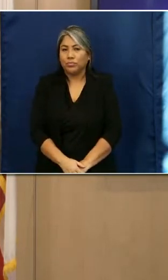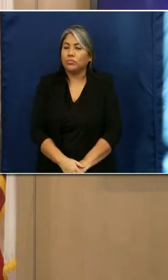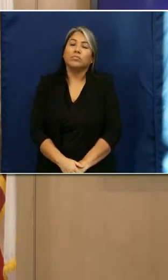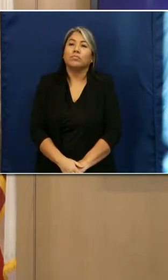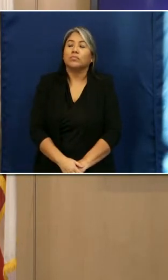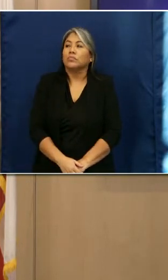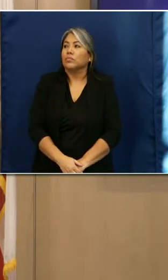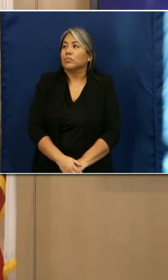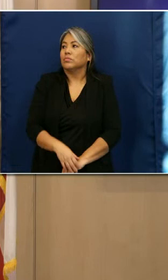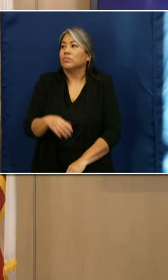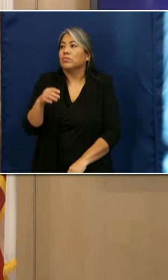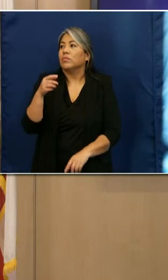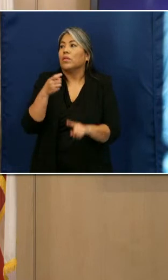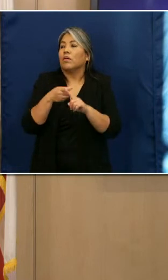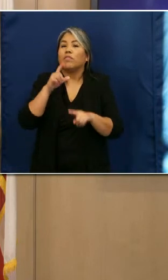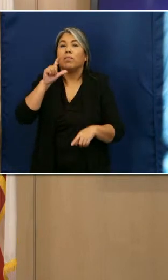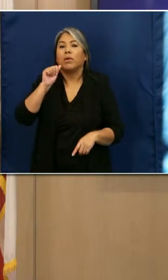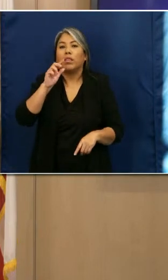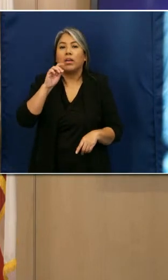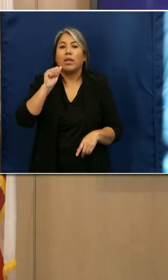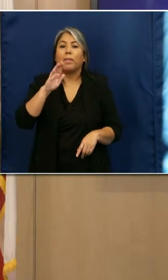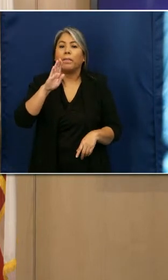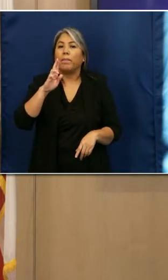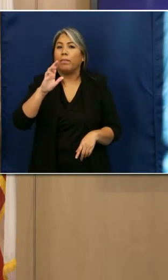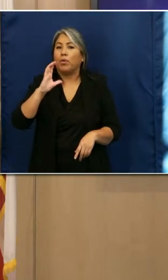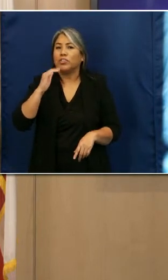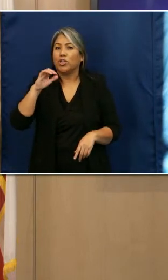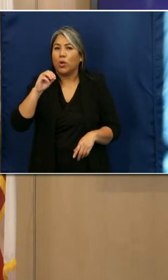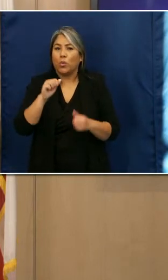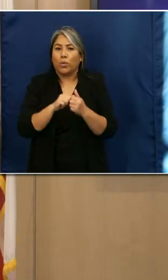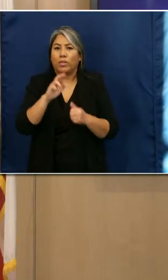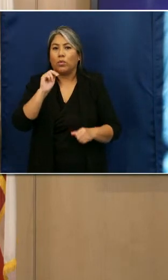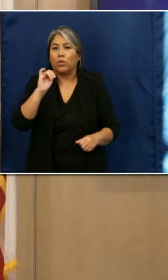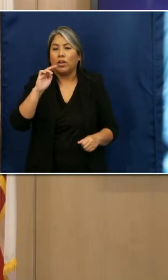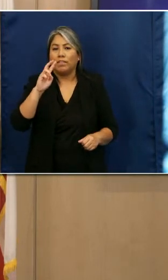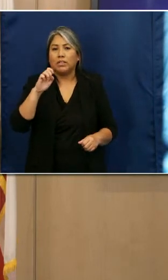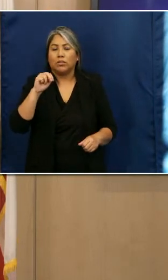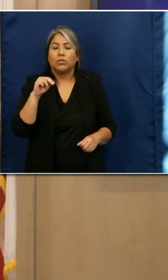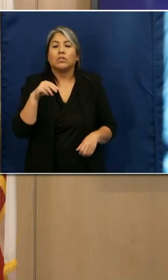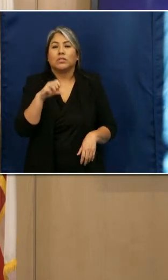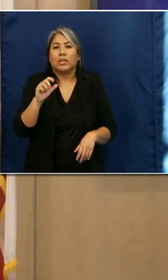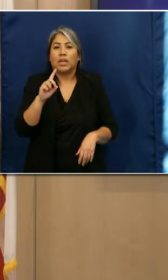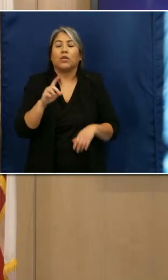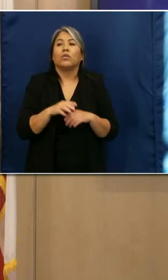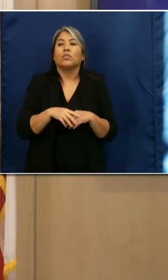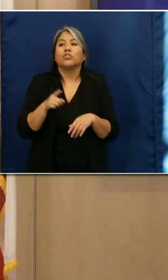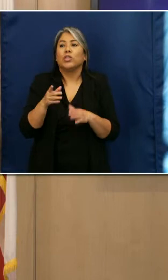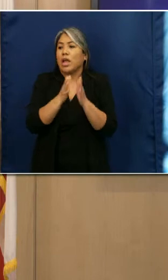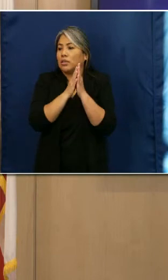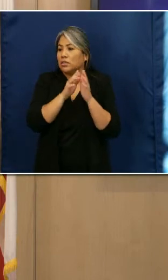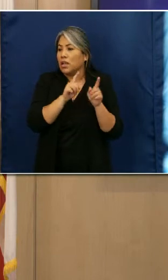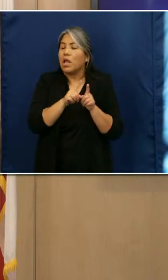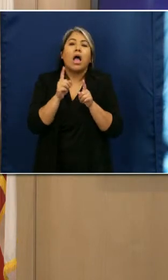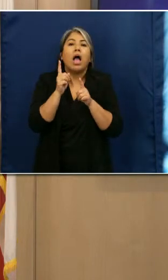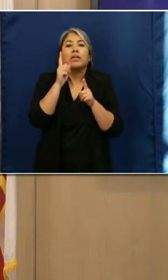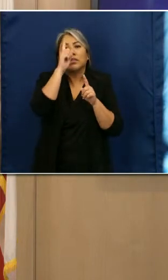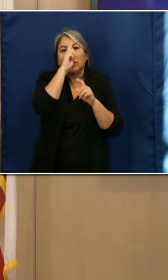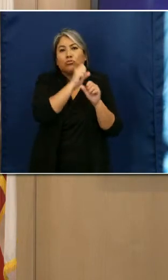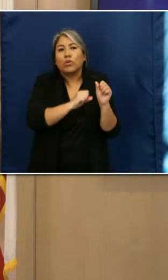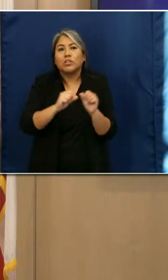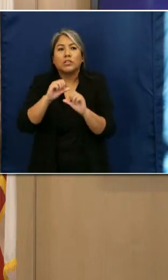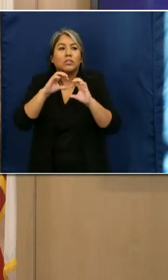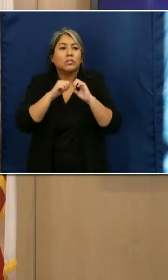The question is from Claudia Buccio with Univision, San Diego. She asks, as a strategy to deal